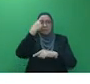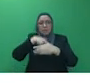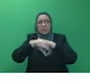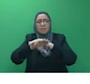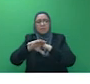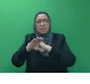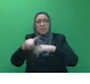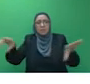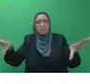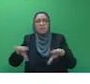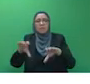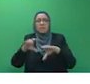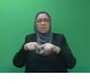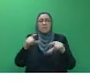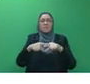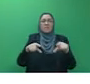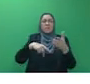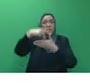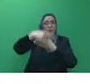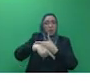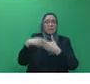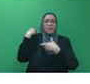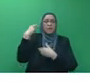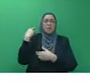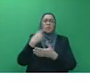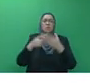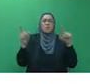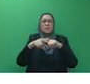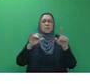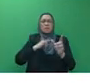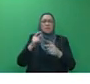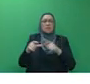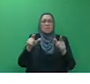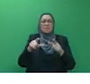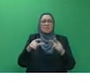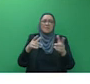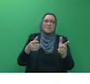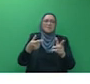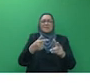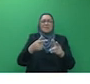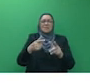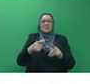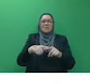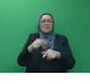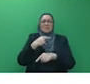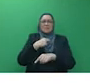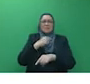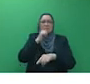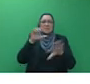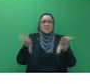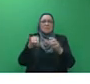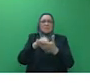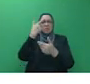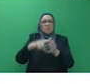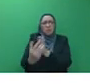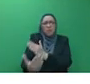step back because i wasn't morning radio and for morning radio i i wasn't prepared to make the sacrifices